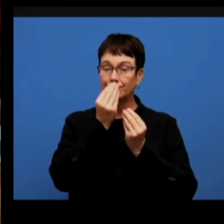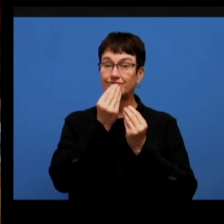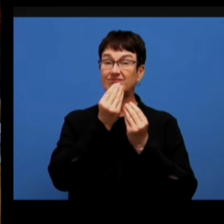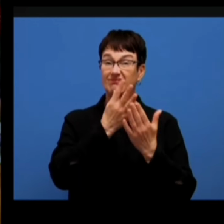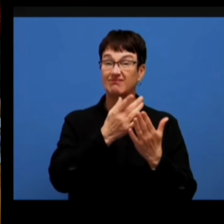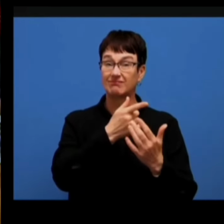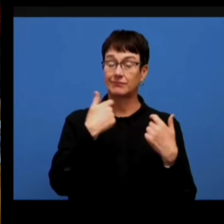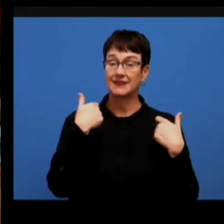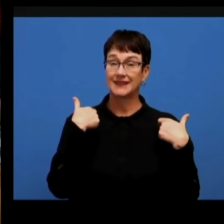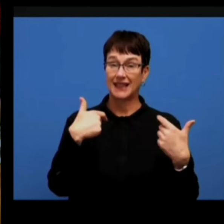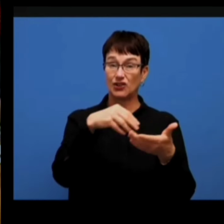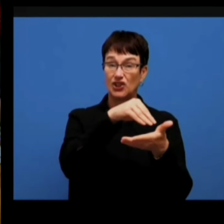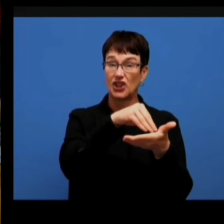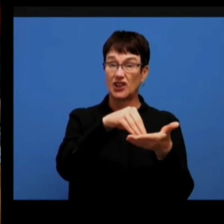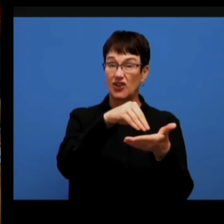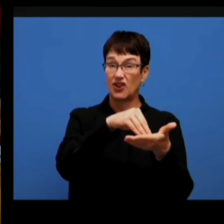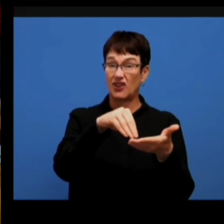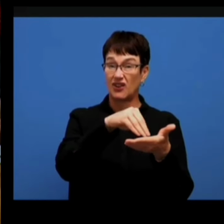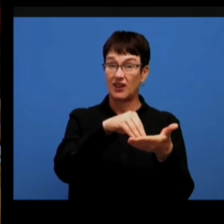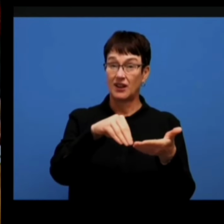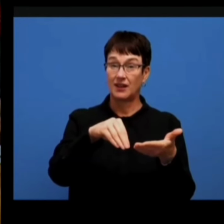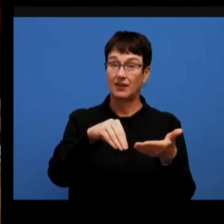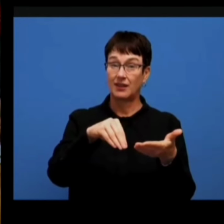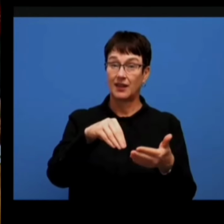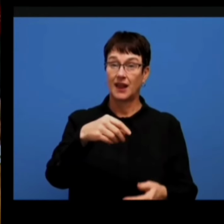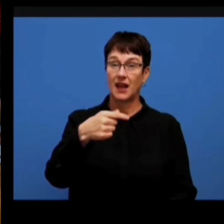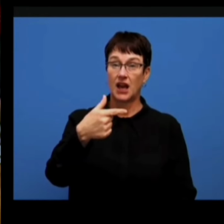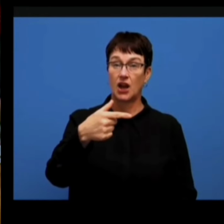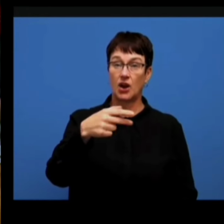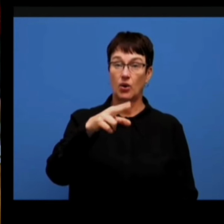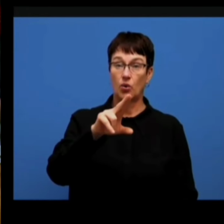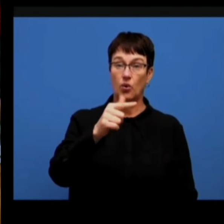convening of the Summit of the Future.